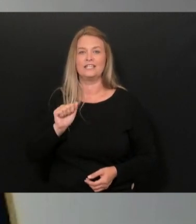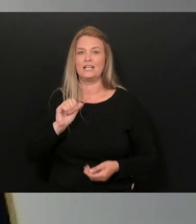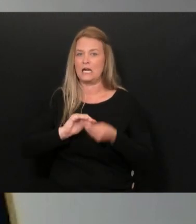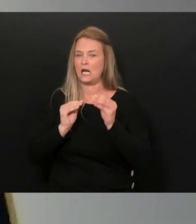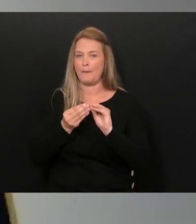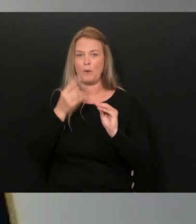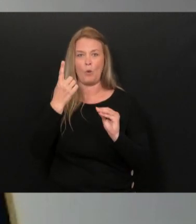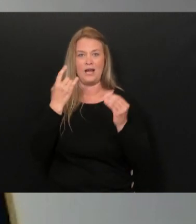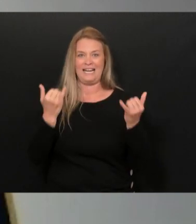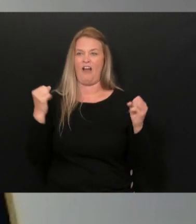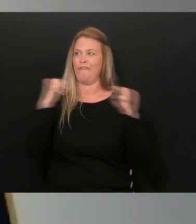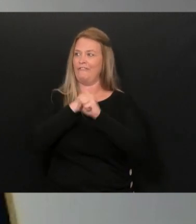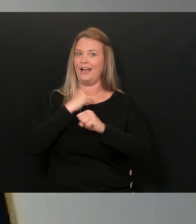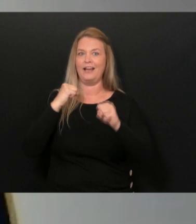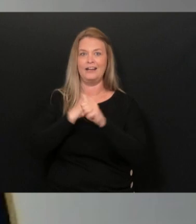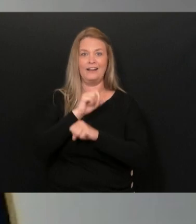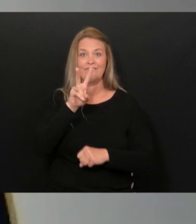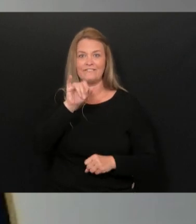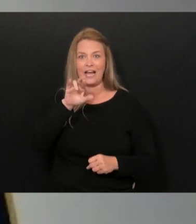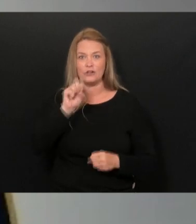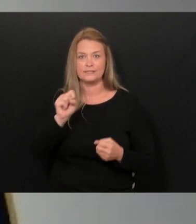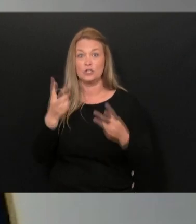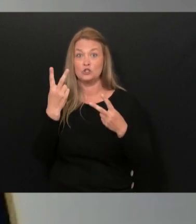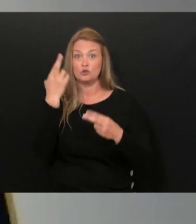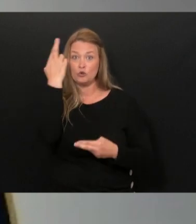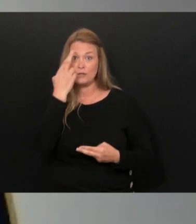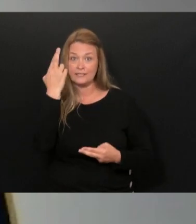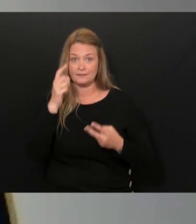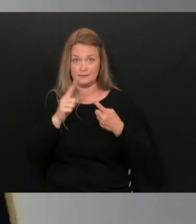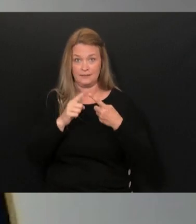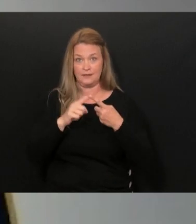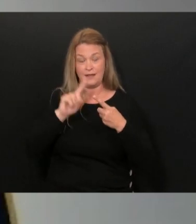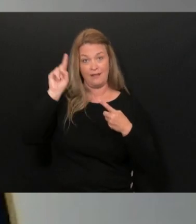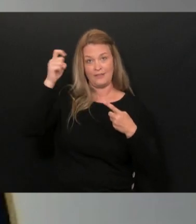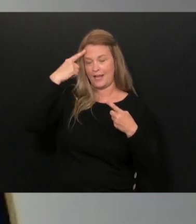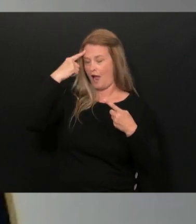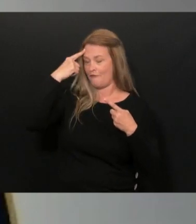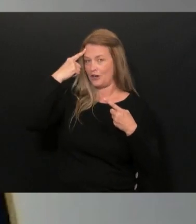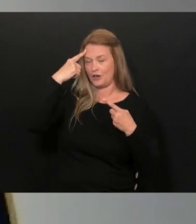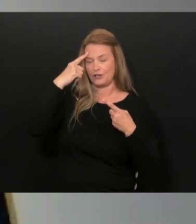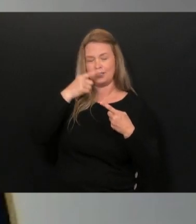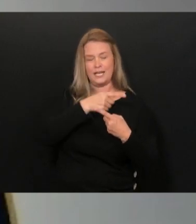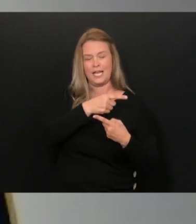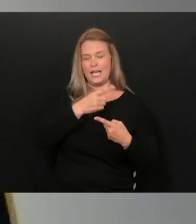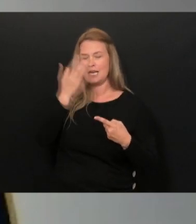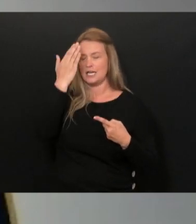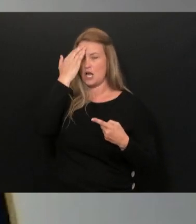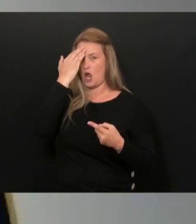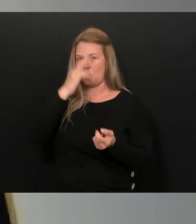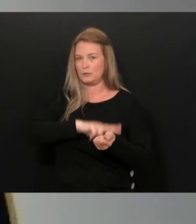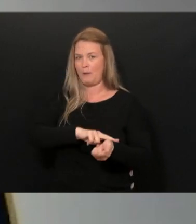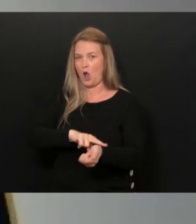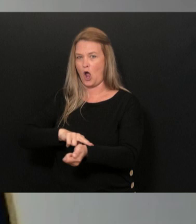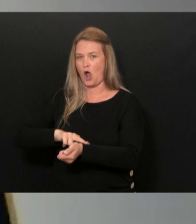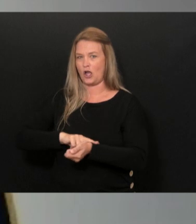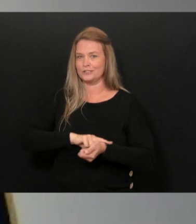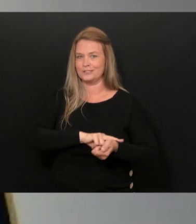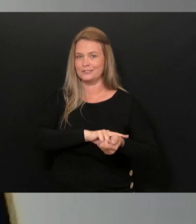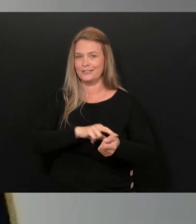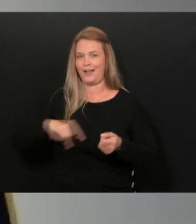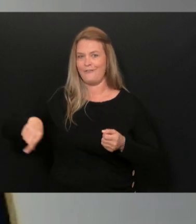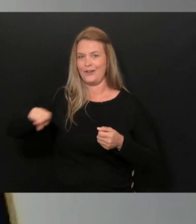this virus for two reasons. One is the governor, for some reason, has his finger on the pulse of this disease. He's